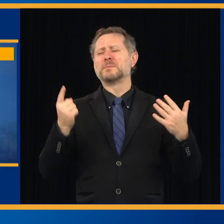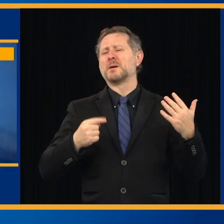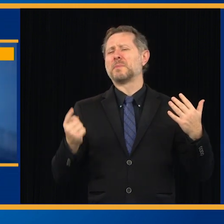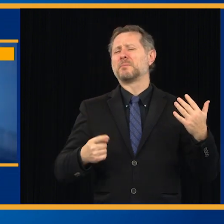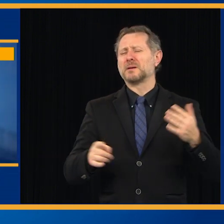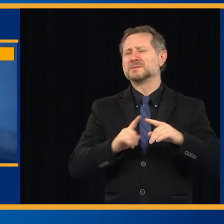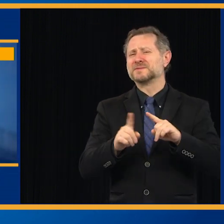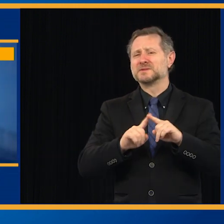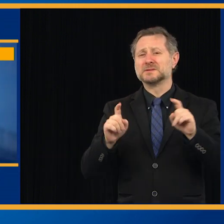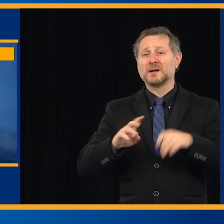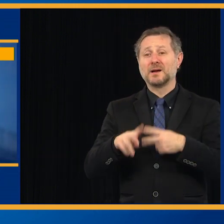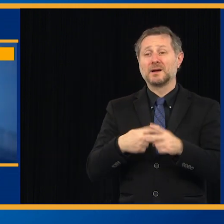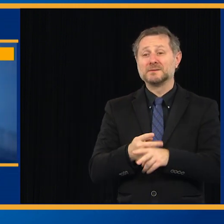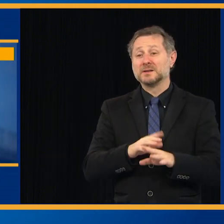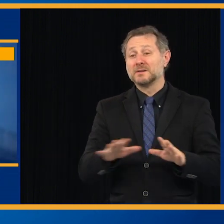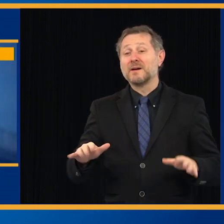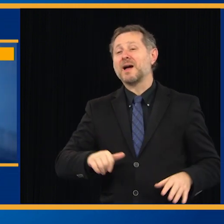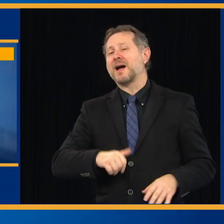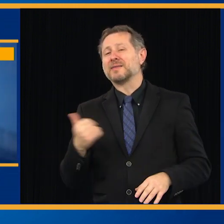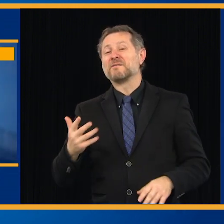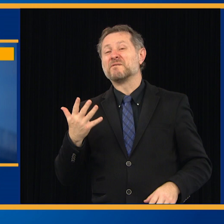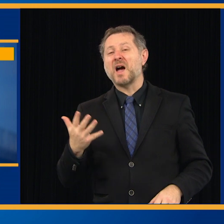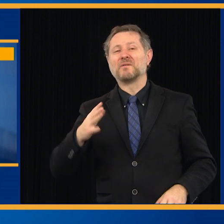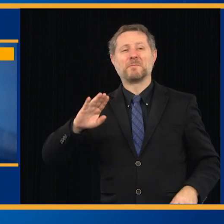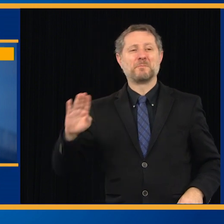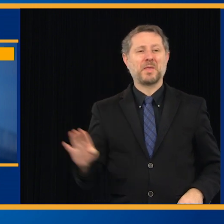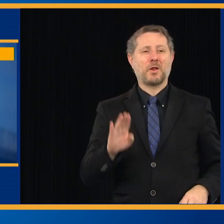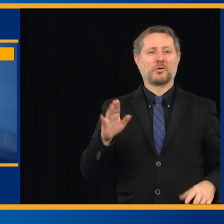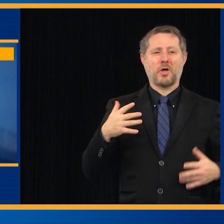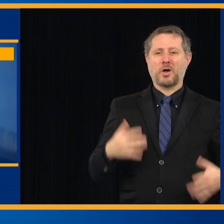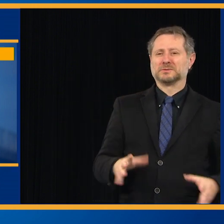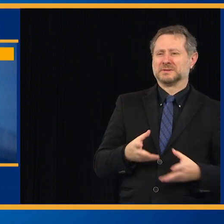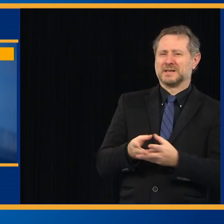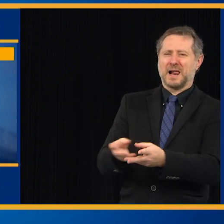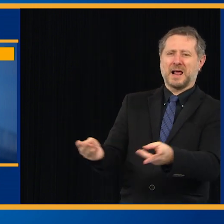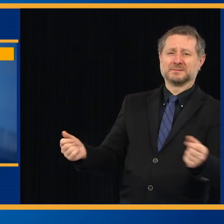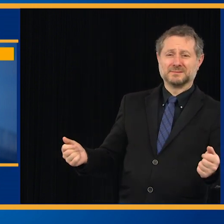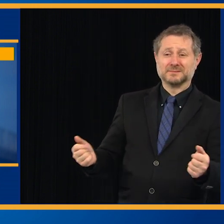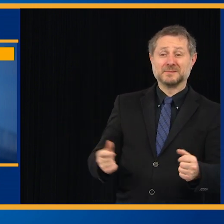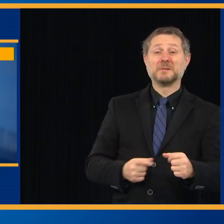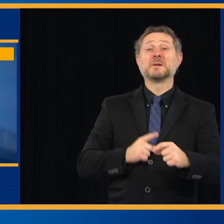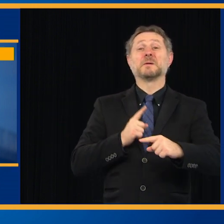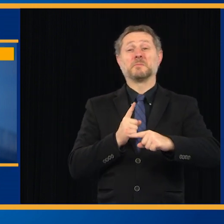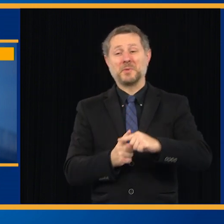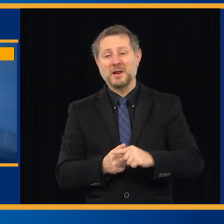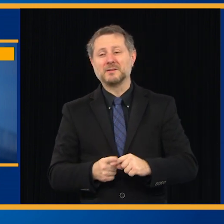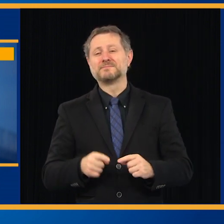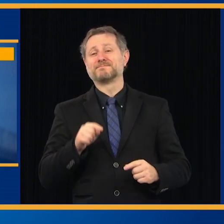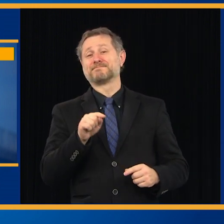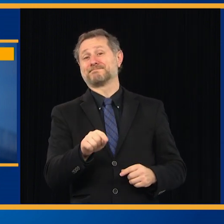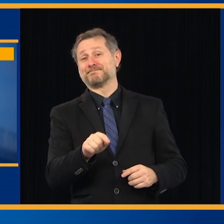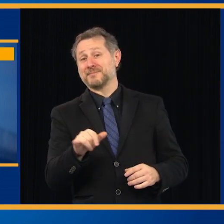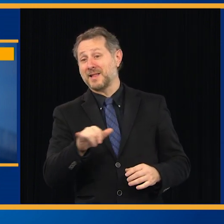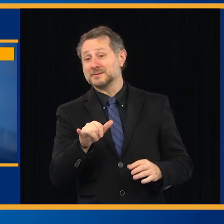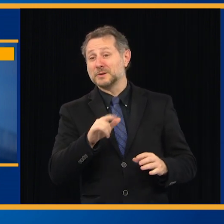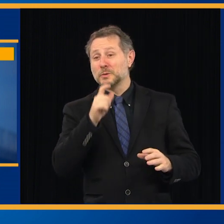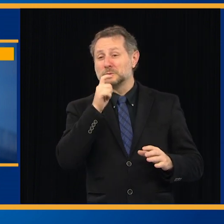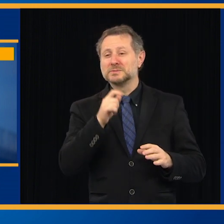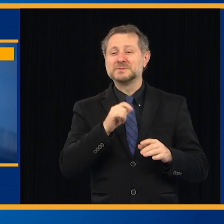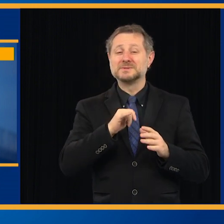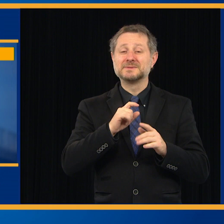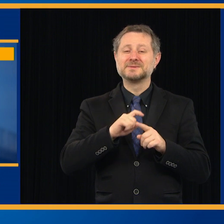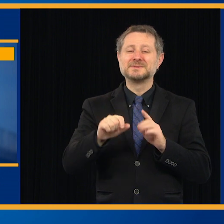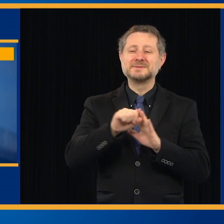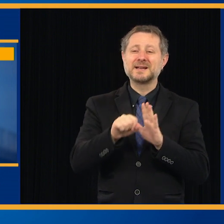about another $5 billion per year. We then have essential state agencies that are